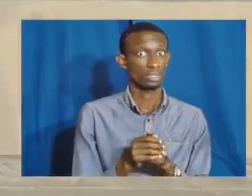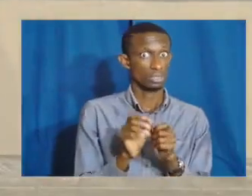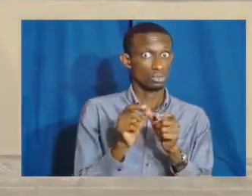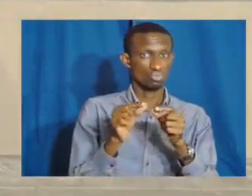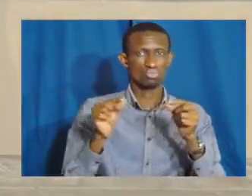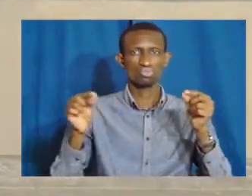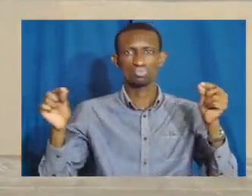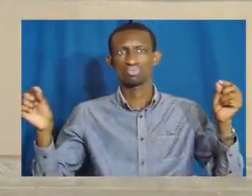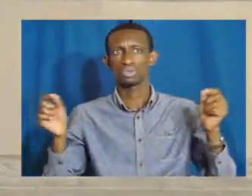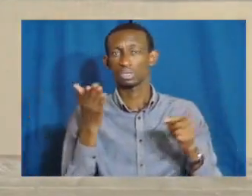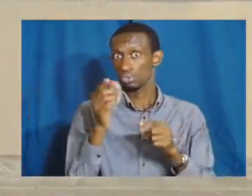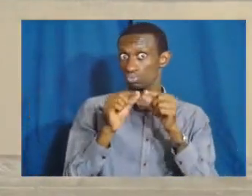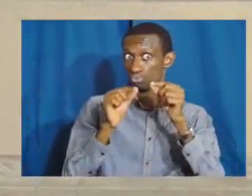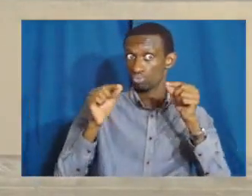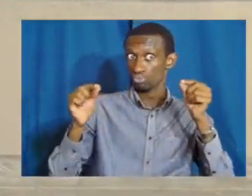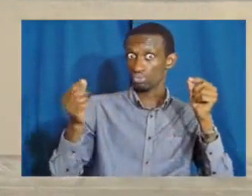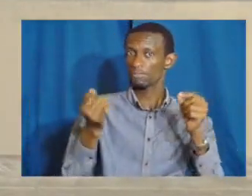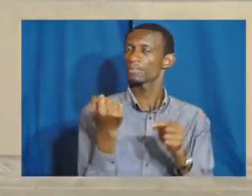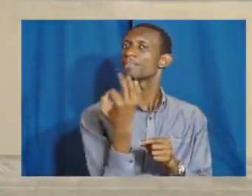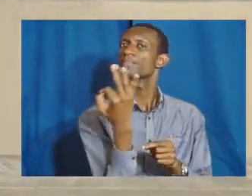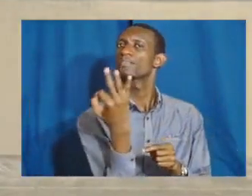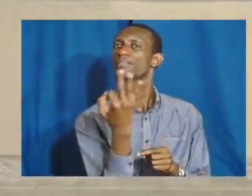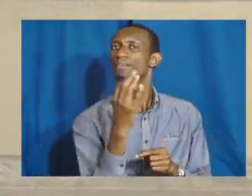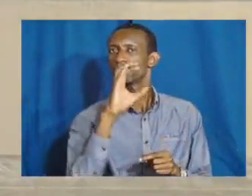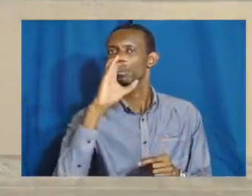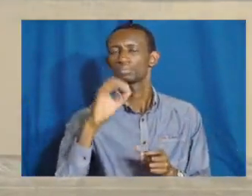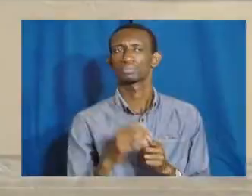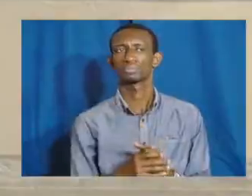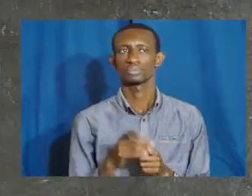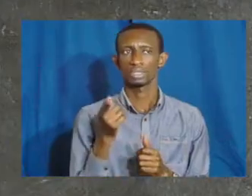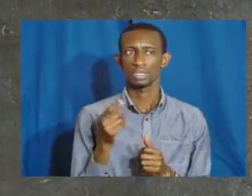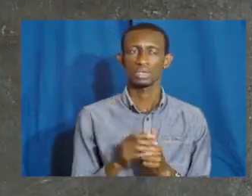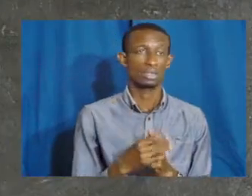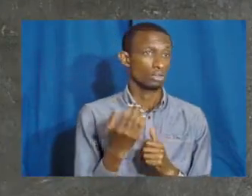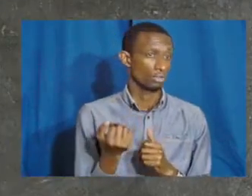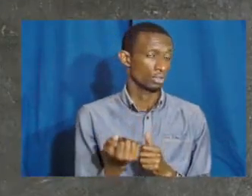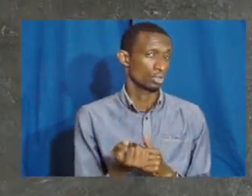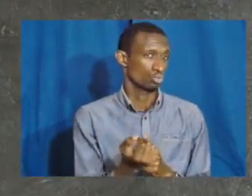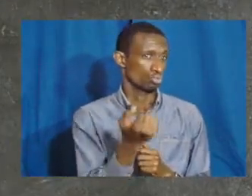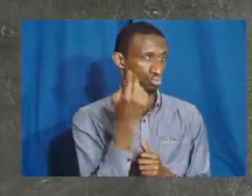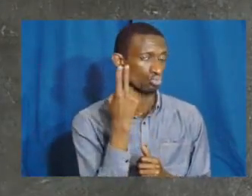chain has 3 carbon atoms. So this is 2-methyl